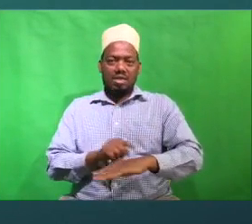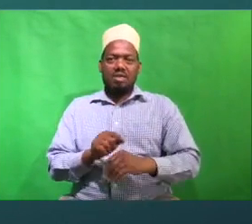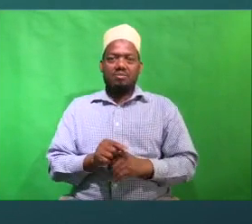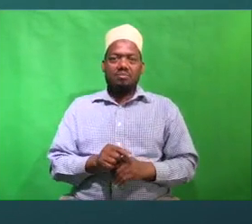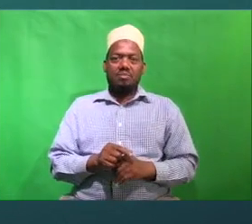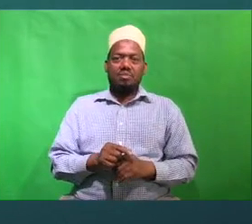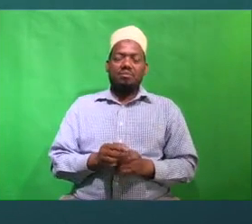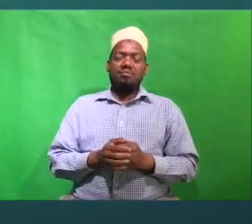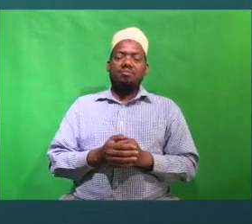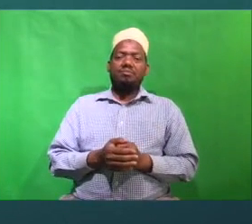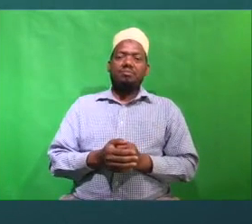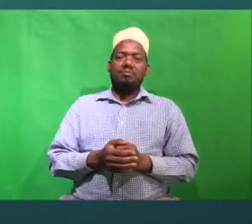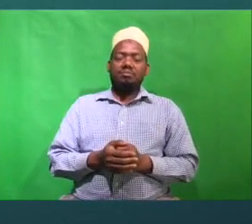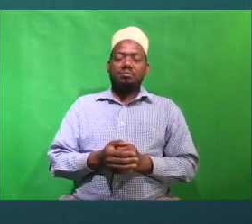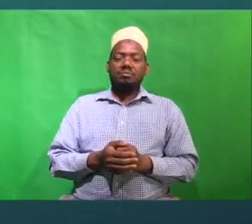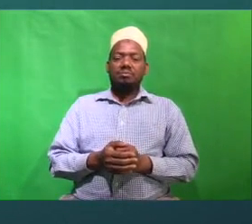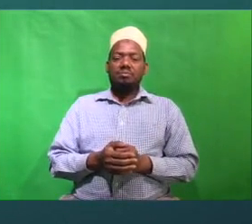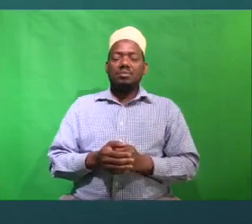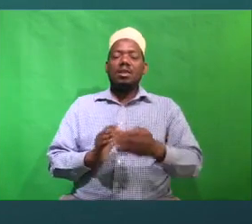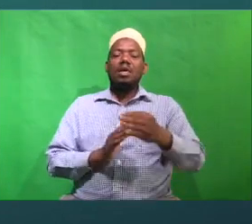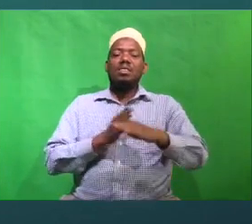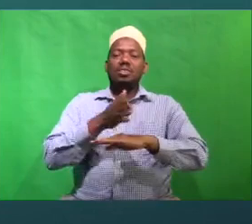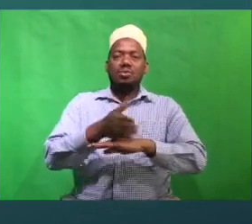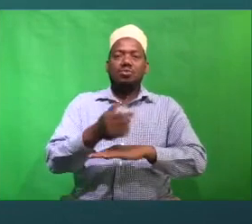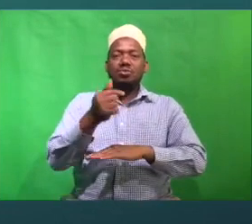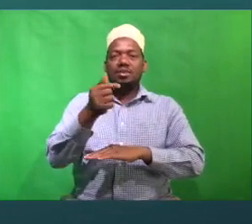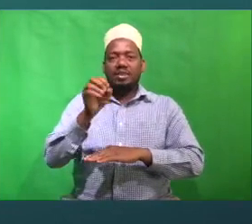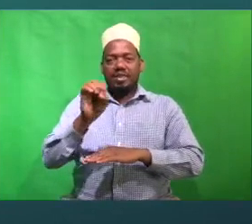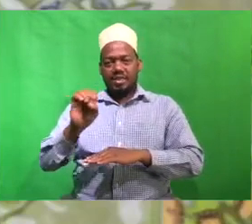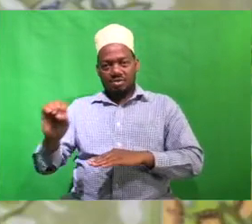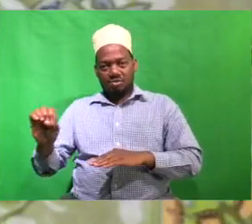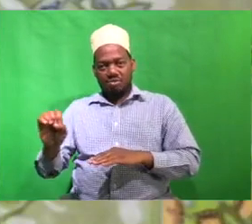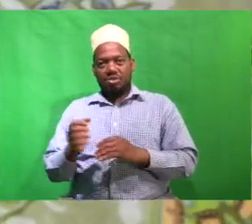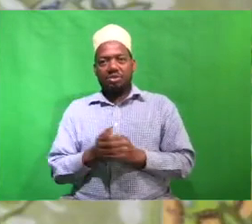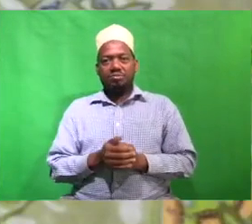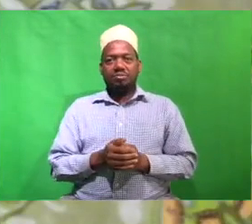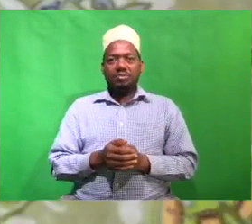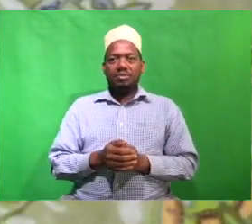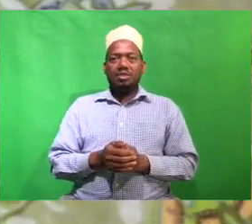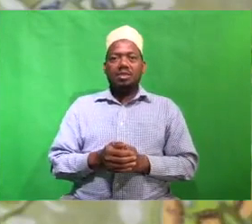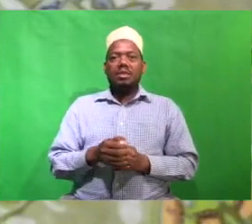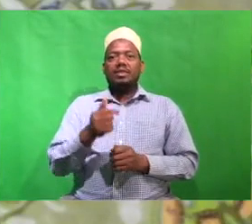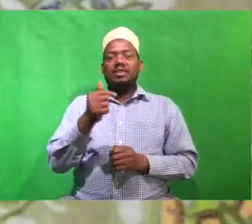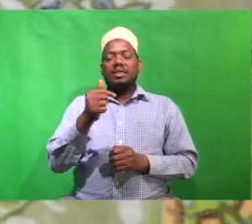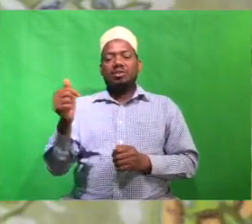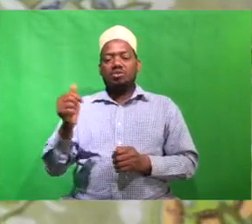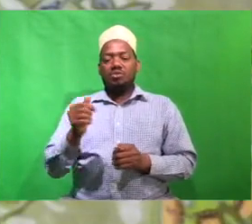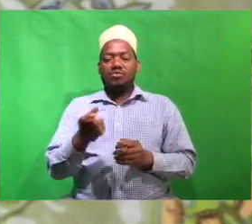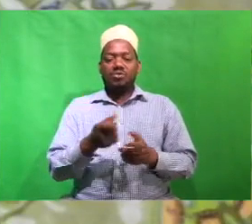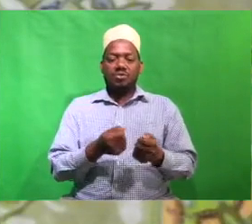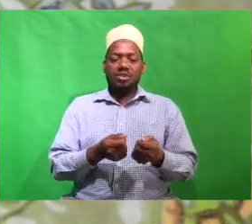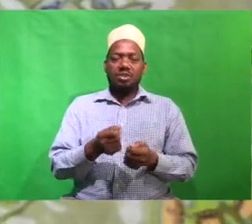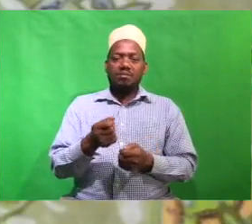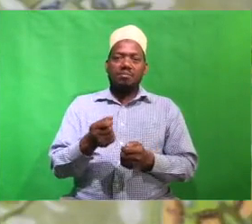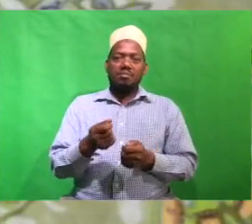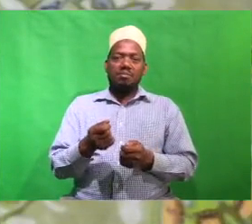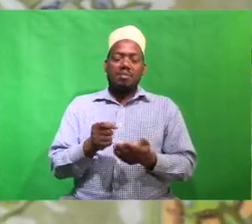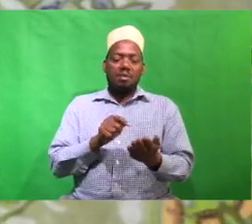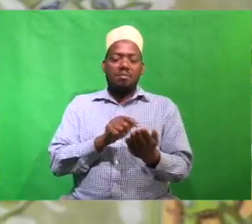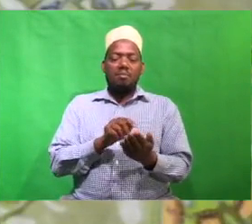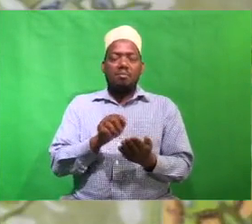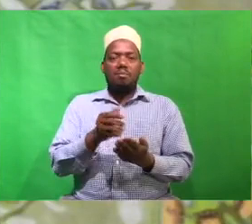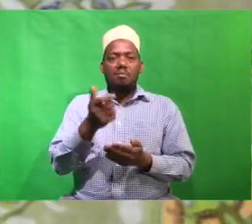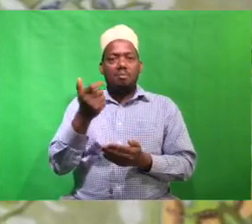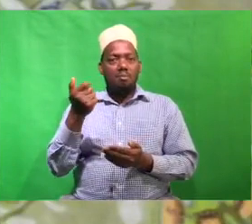time, we can have a new technology. For example, the technology of using mobile.